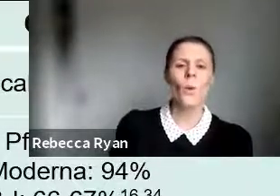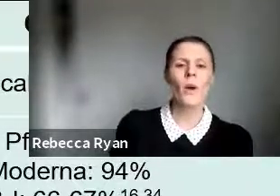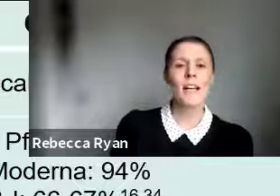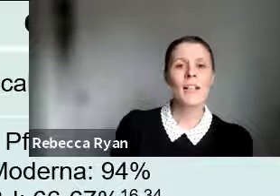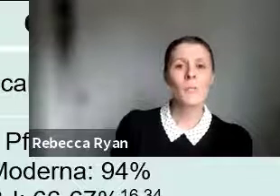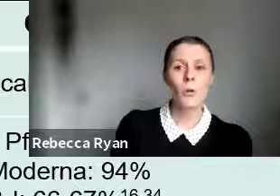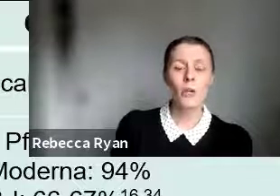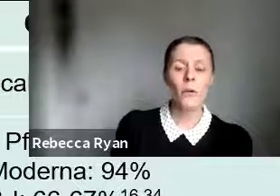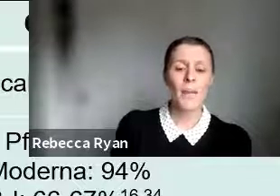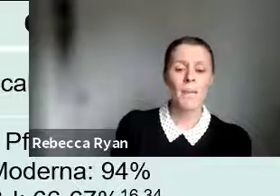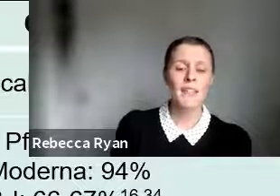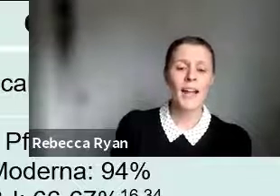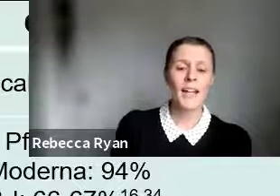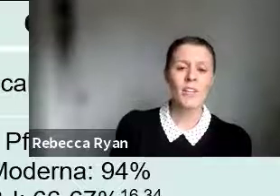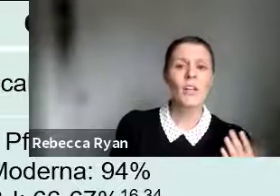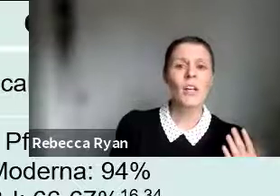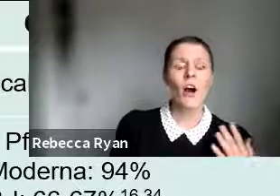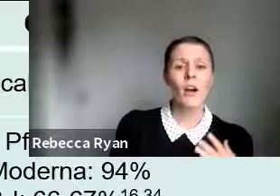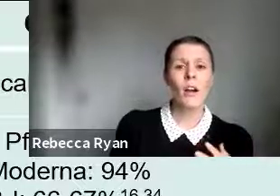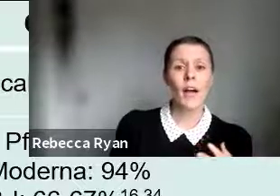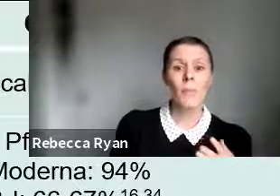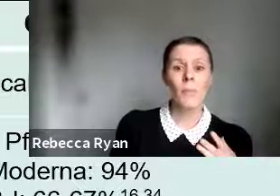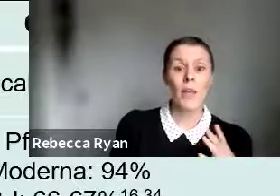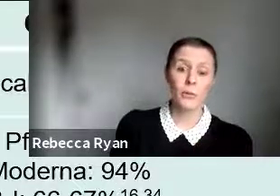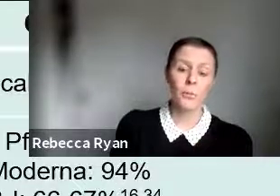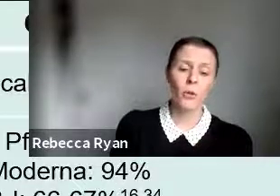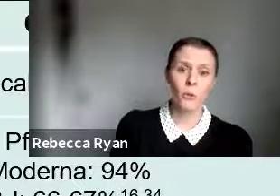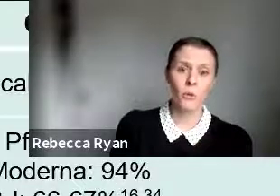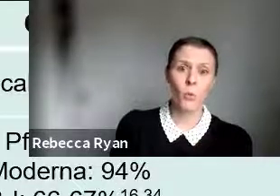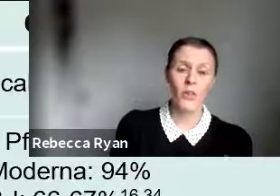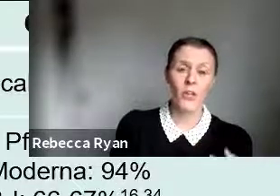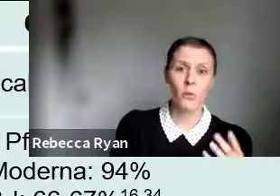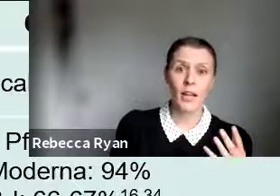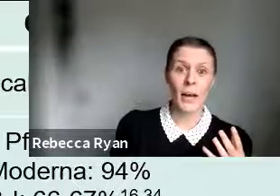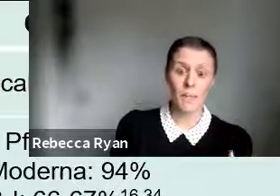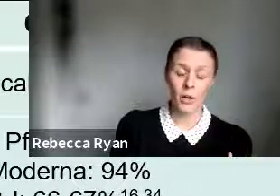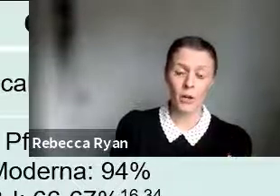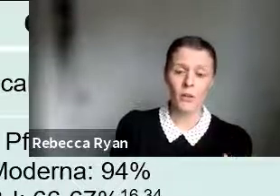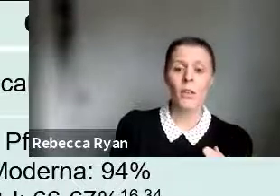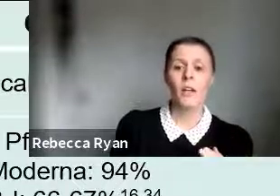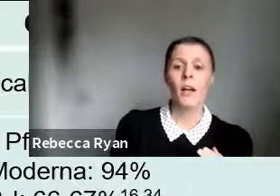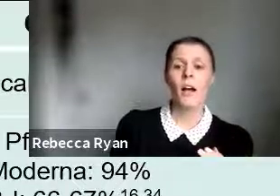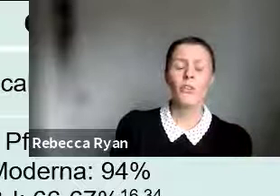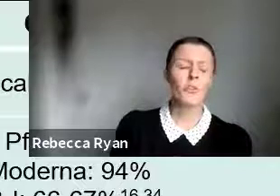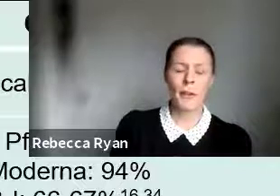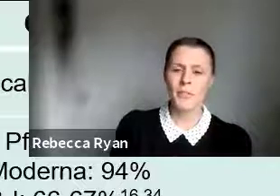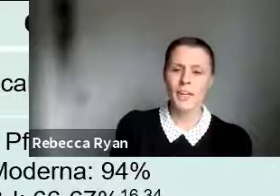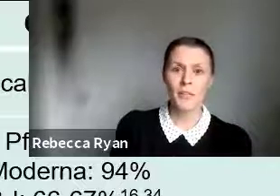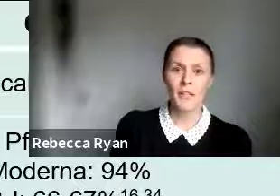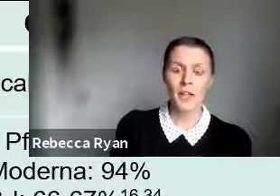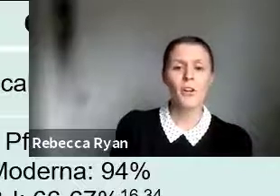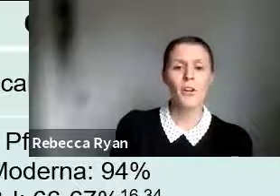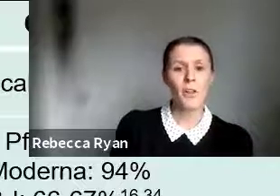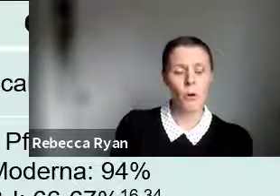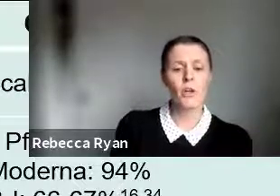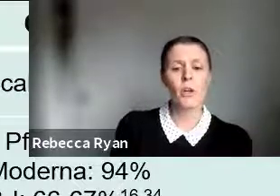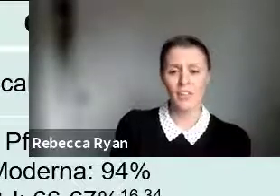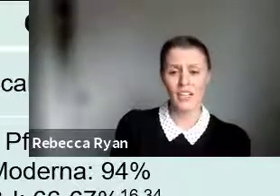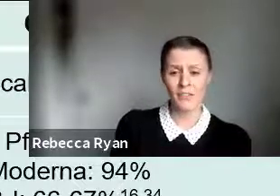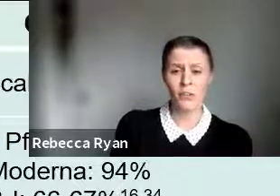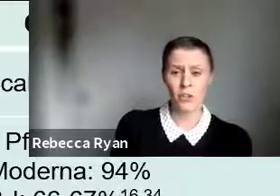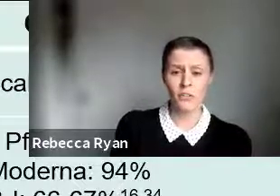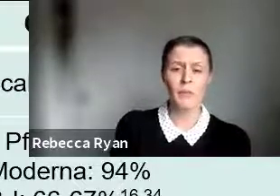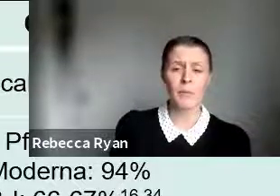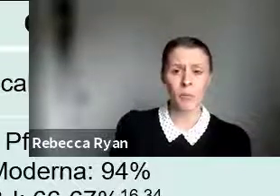activity, whereas polio and hepatitis are, actually polio is one that you get at birth. Hepatitis B is at birth and polio